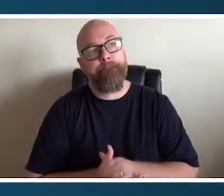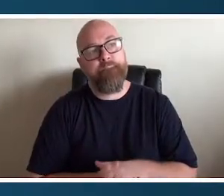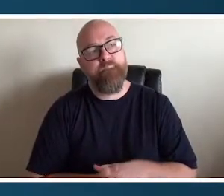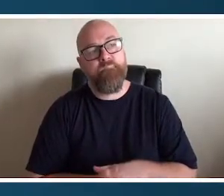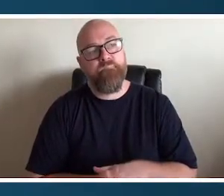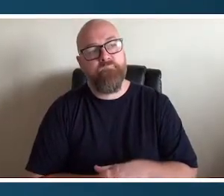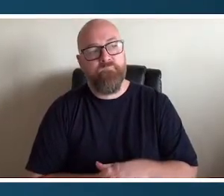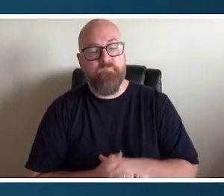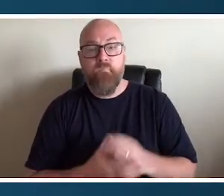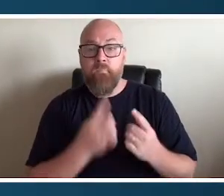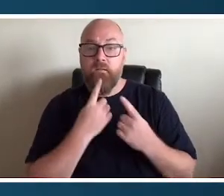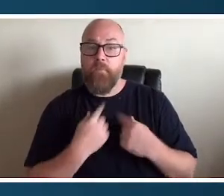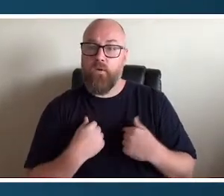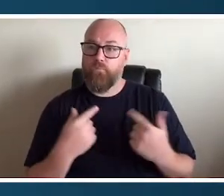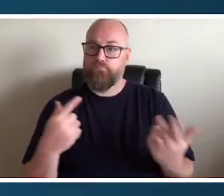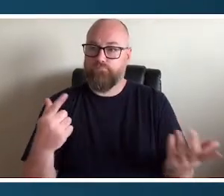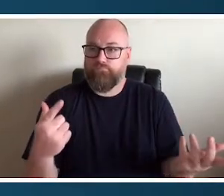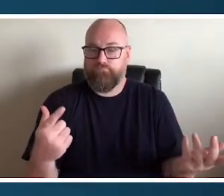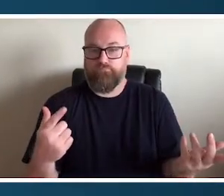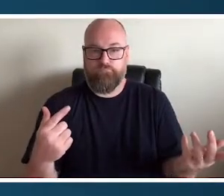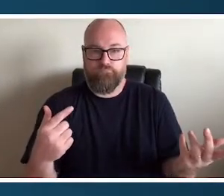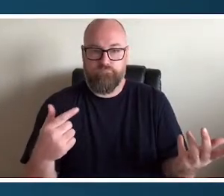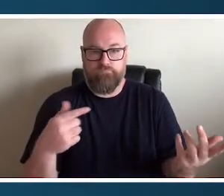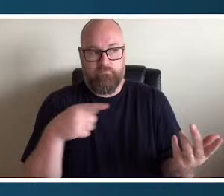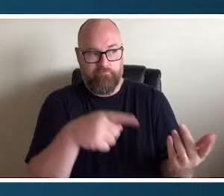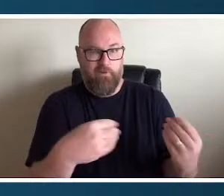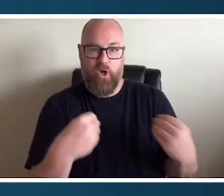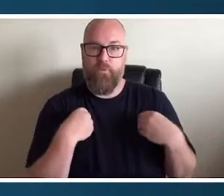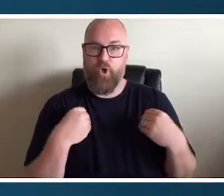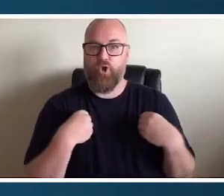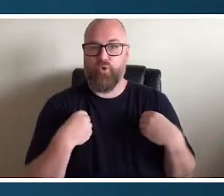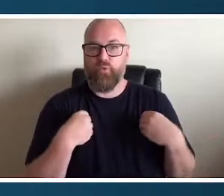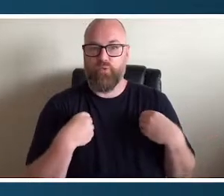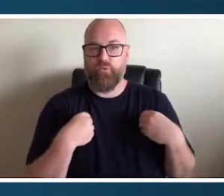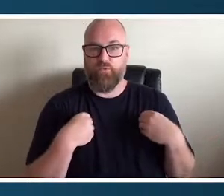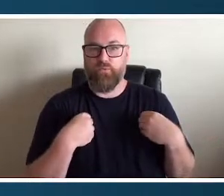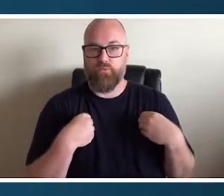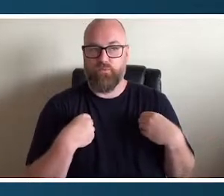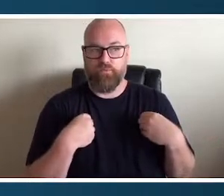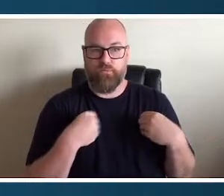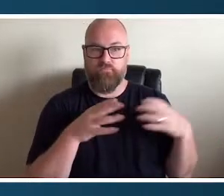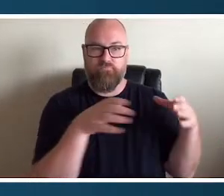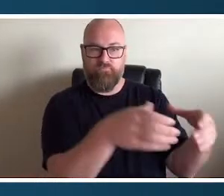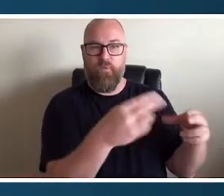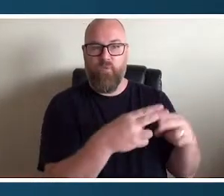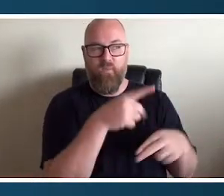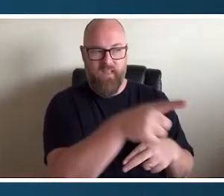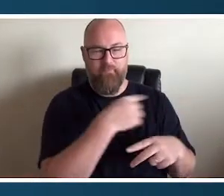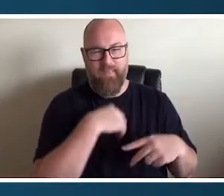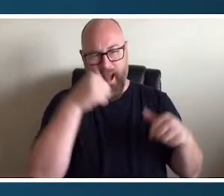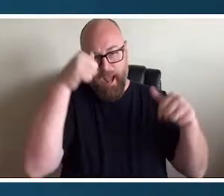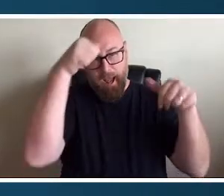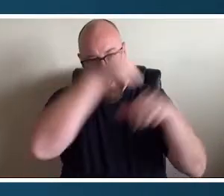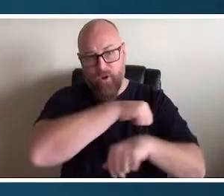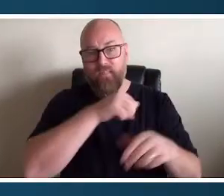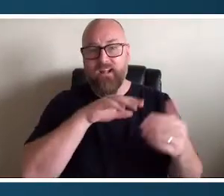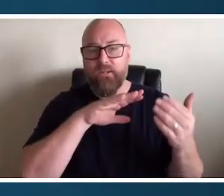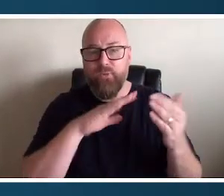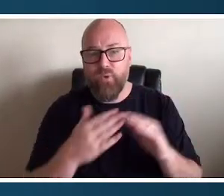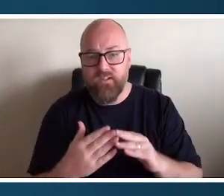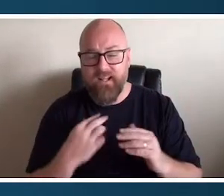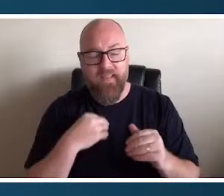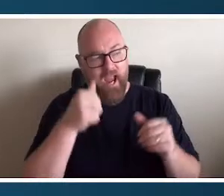are the commercial arm of the National Statistics Office. So those enumerators are extremely familiar with the community, they know this sort of question, they